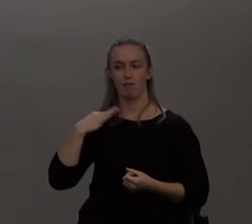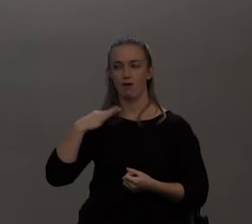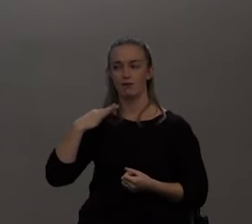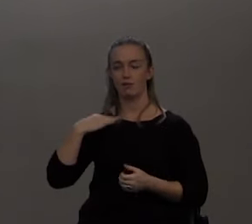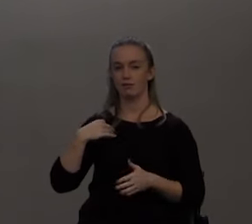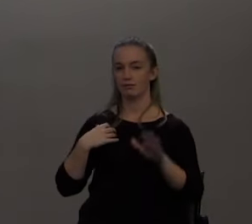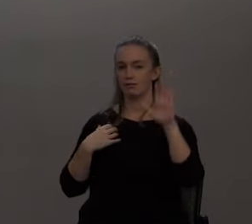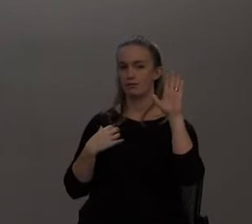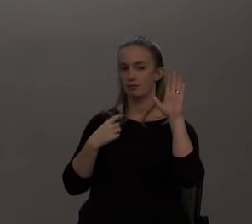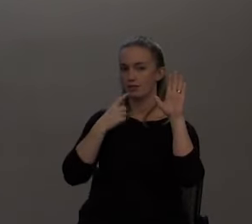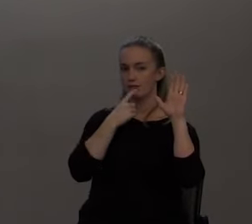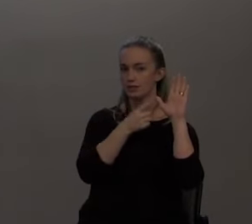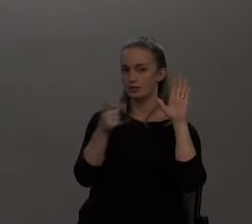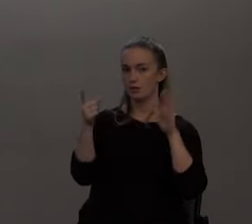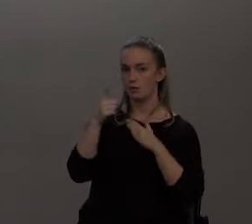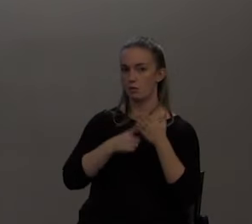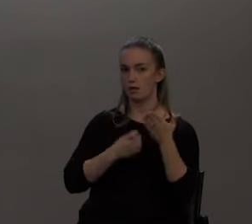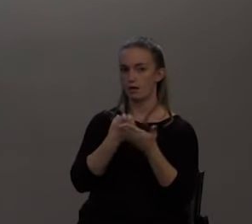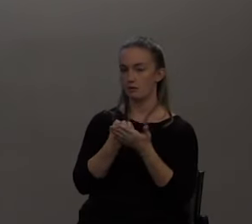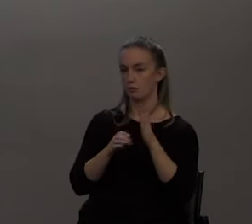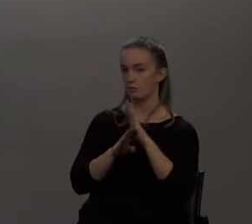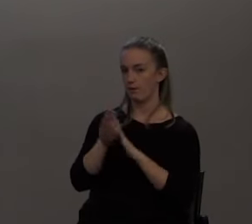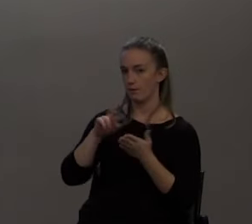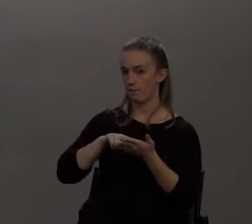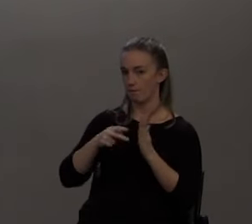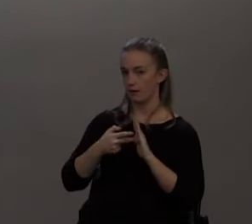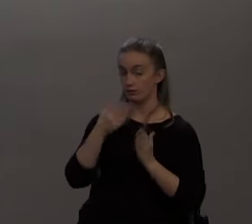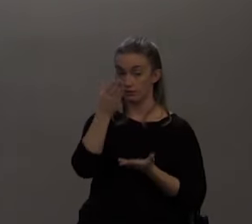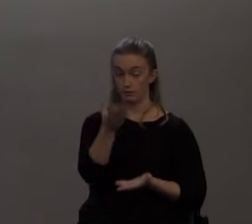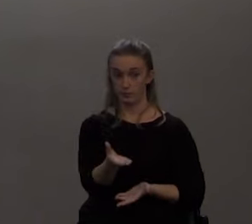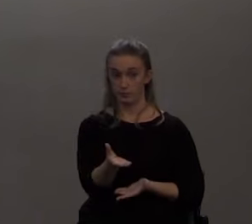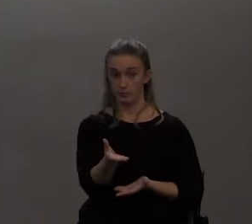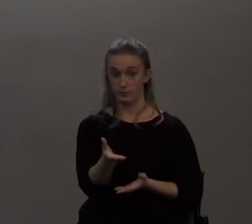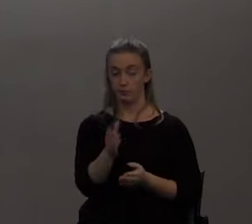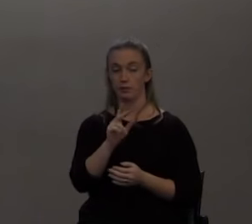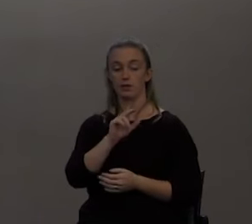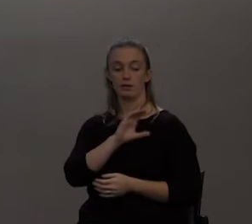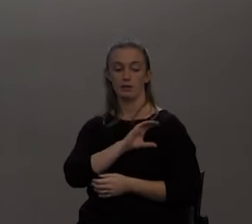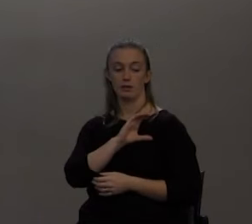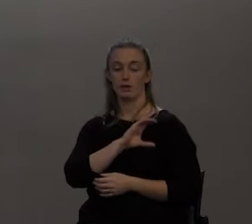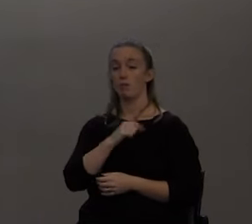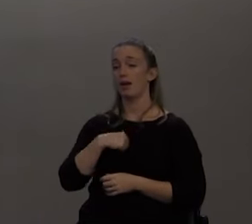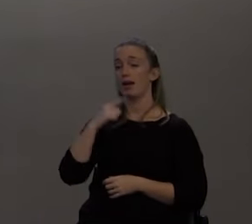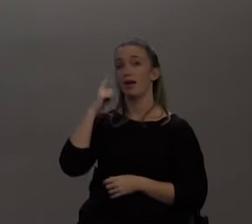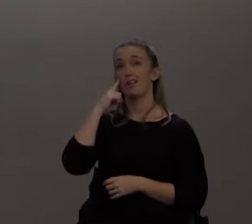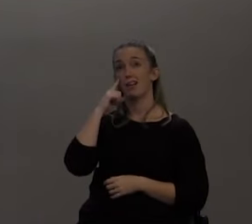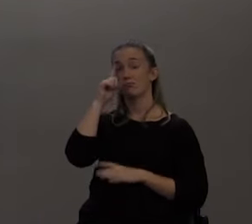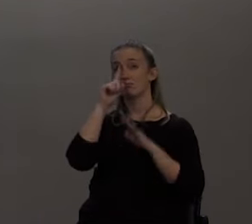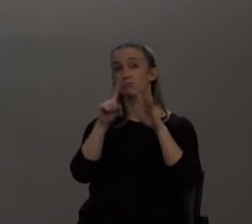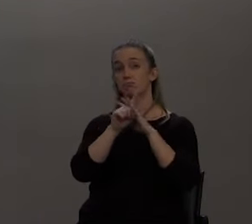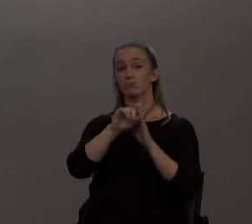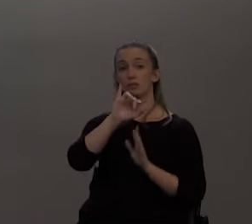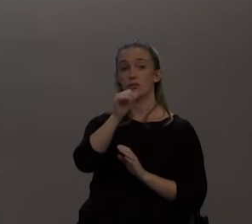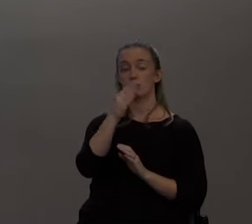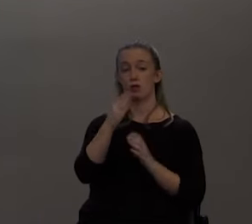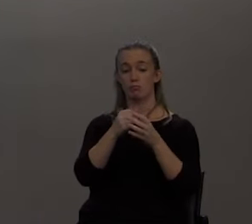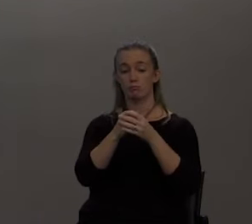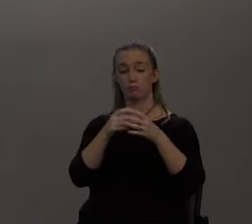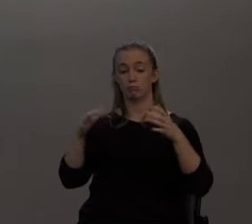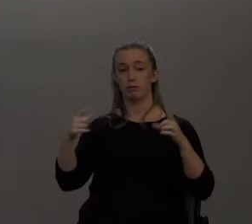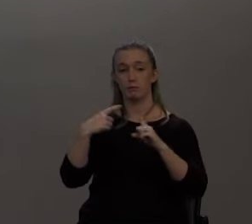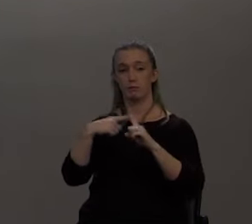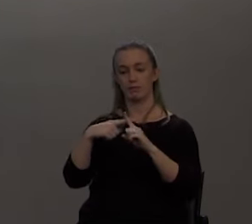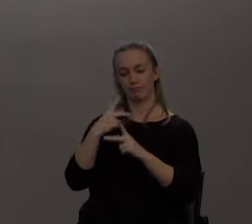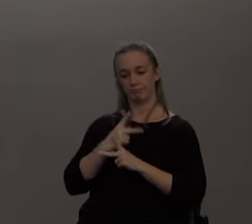everyone what economic development means to you. I think it's job growth and retention come to mind immediately, I guess.